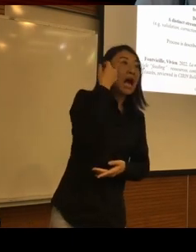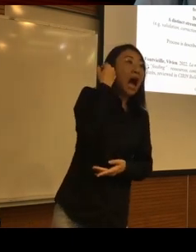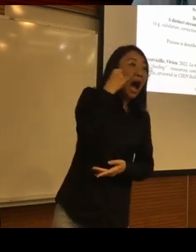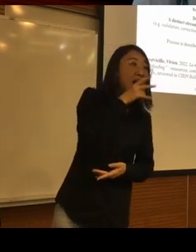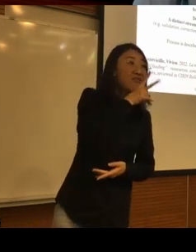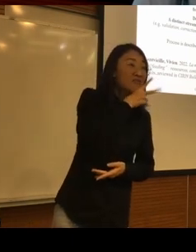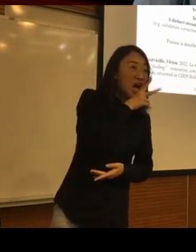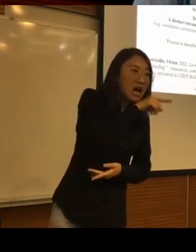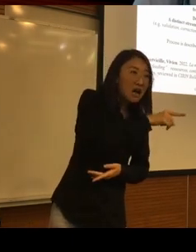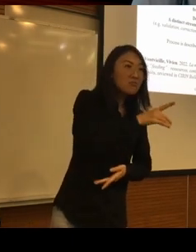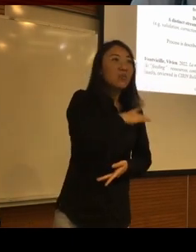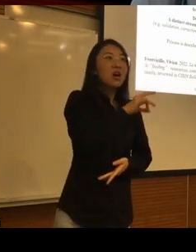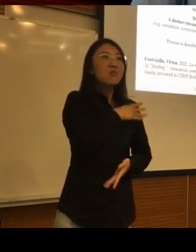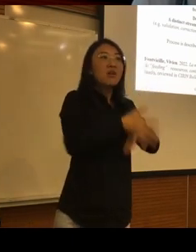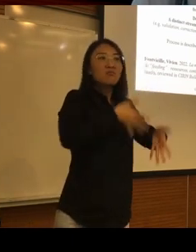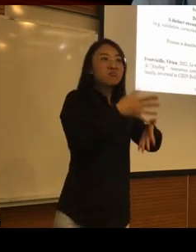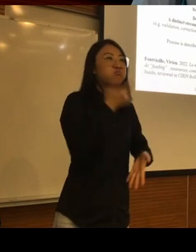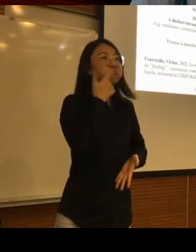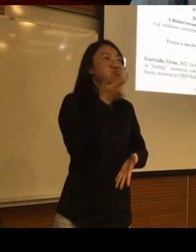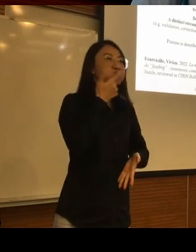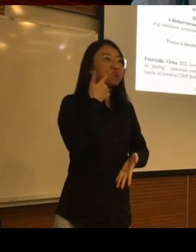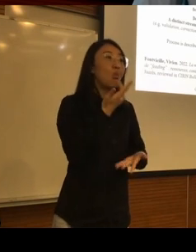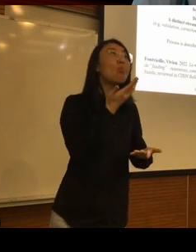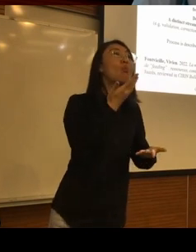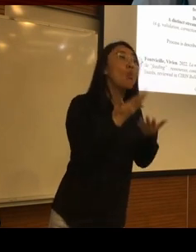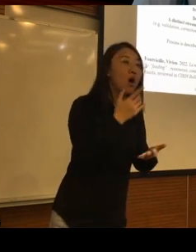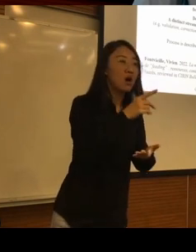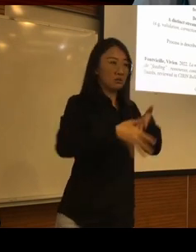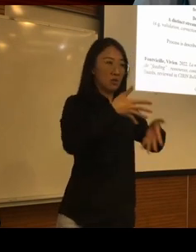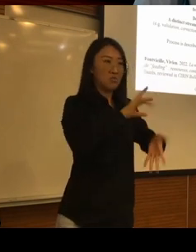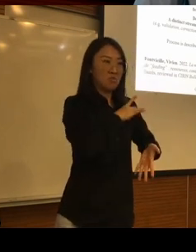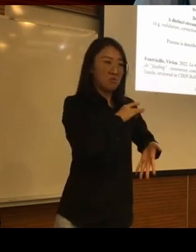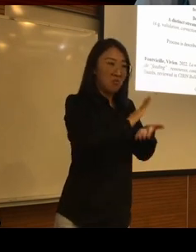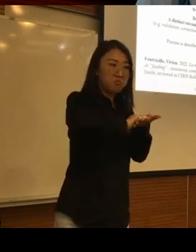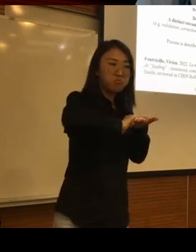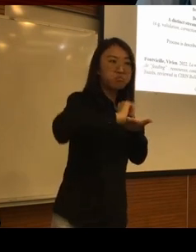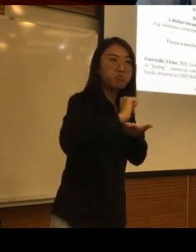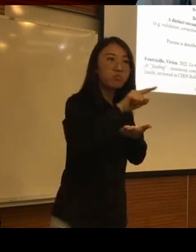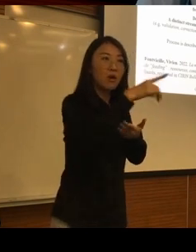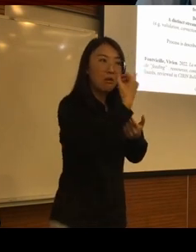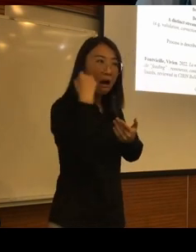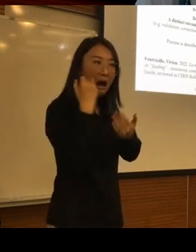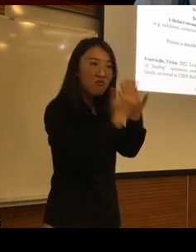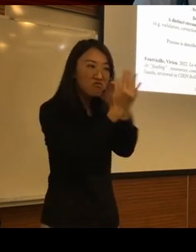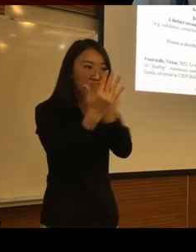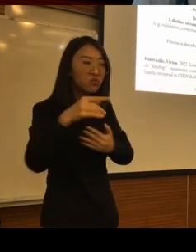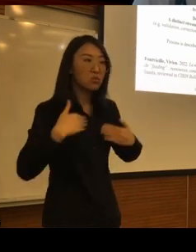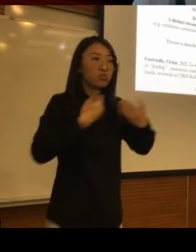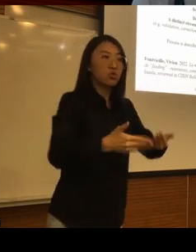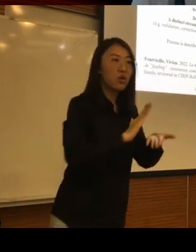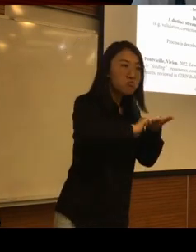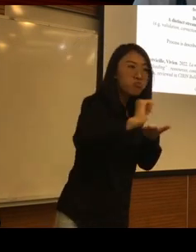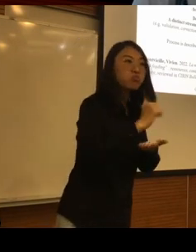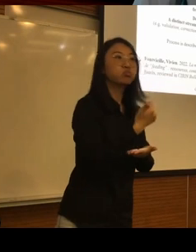interpreter knows how to sign in a way which is clearer and more convincing to deaf people, because there is